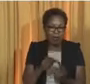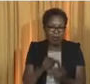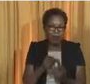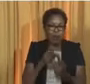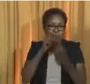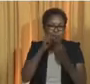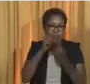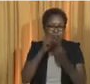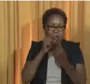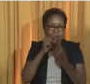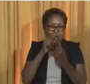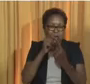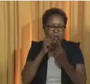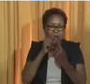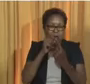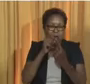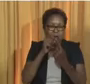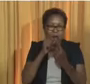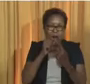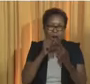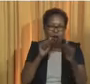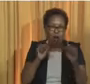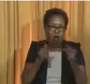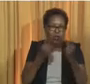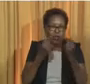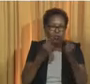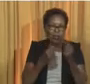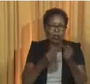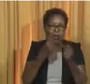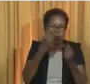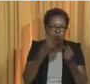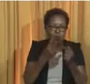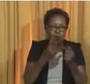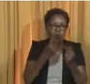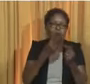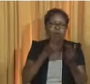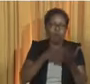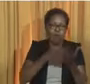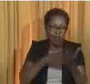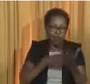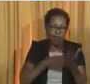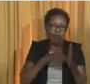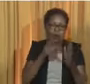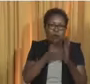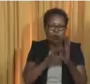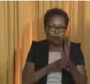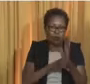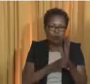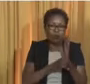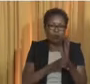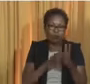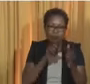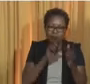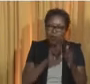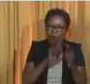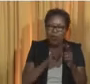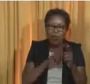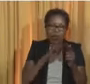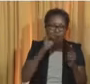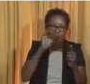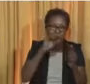of India, with a too flexible constitution that grants the legislature the wide discretion